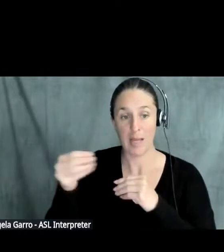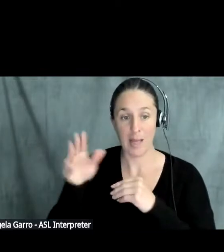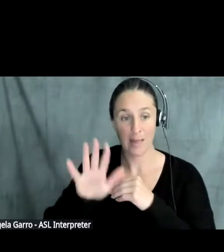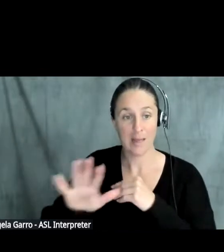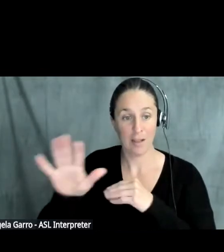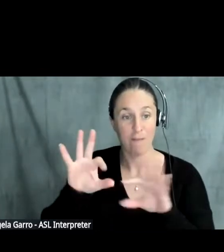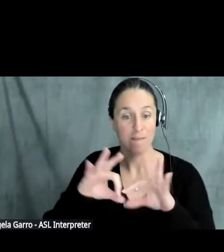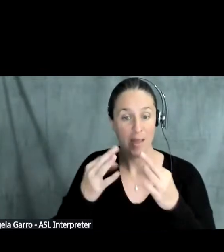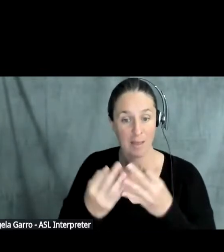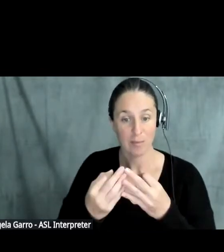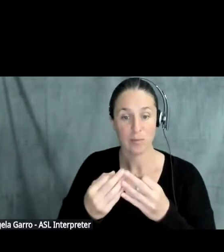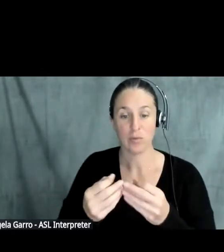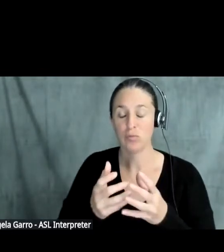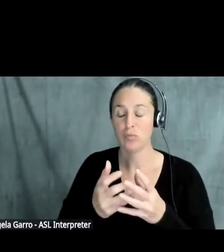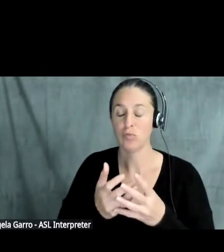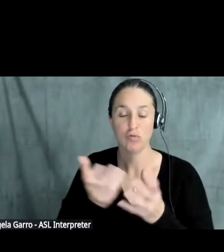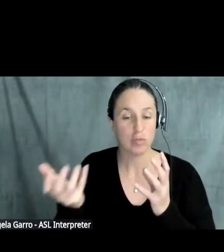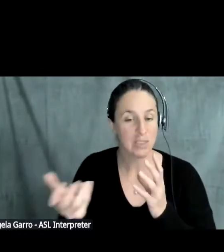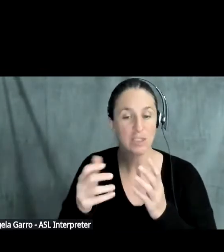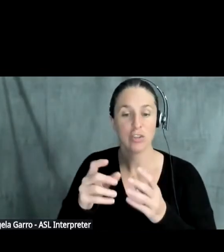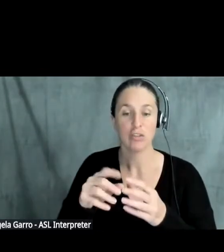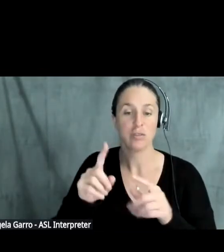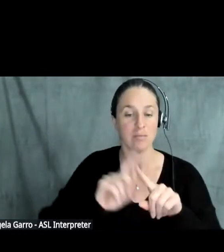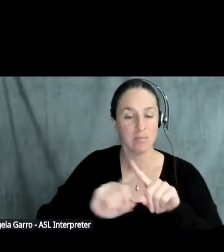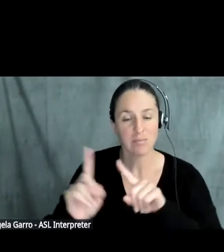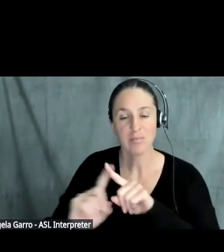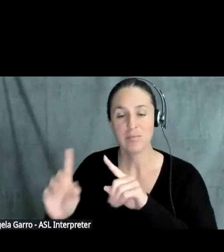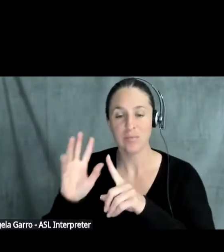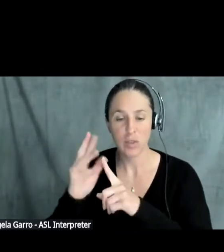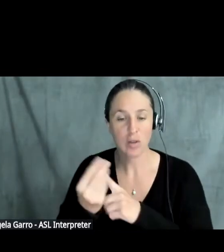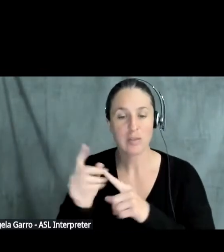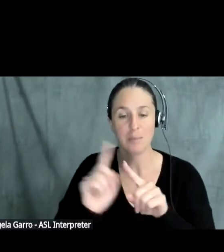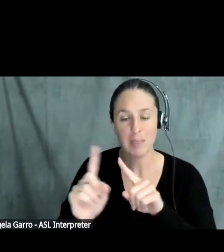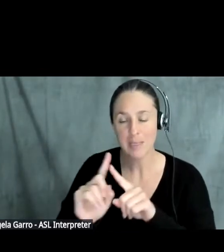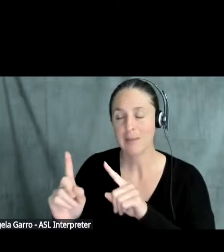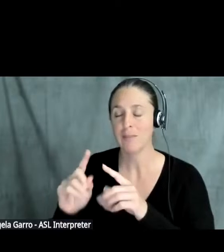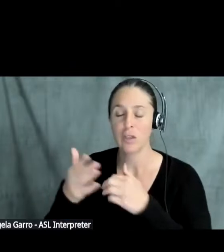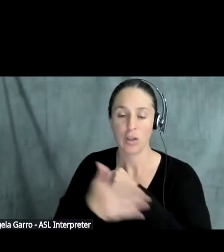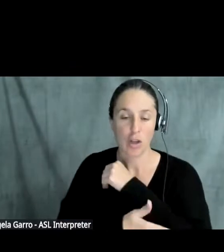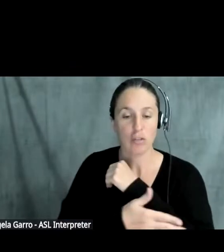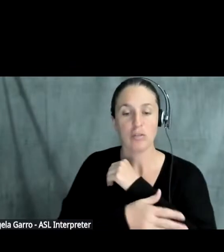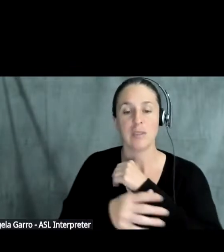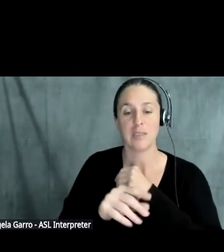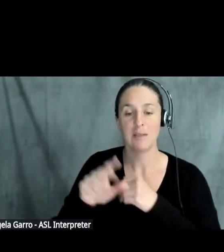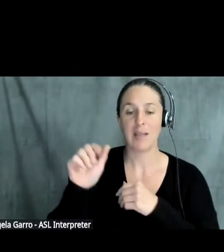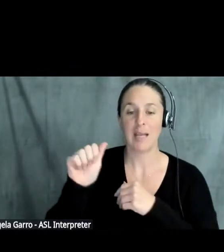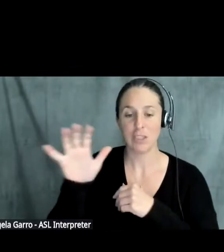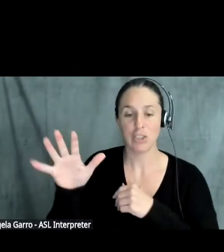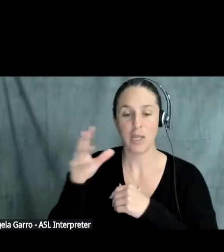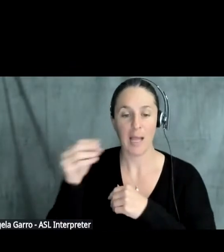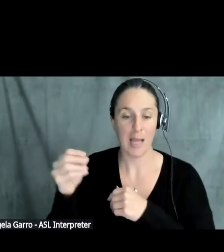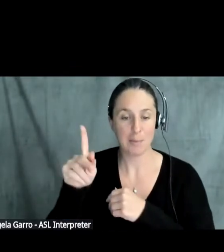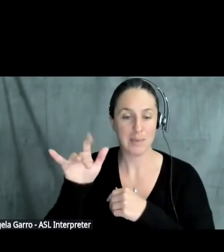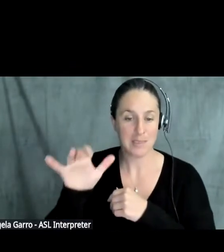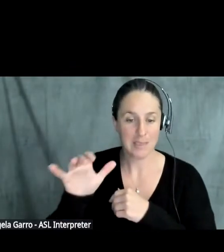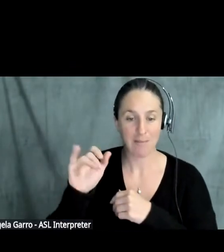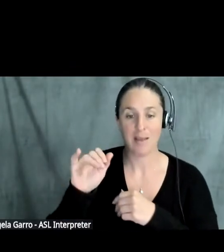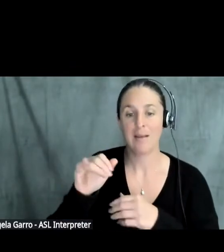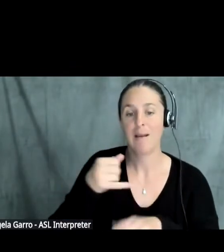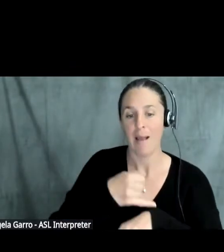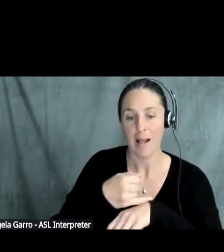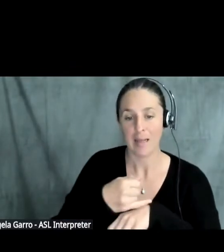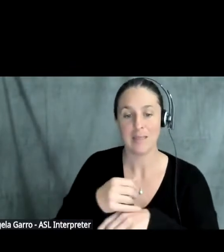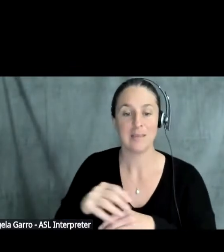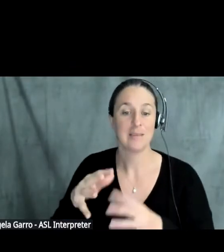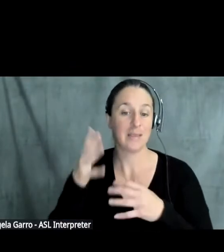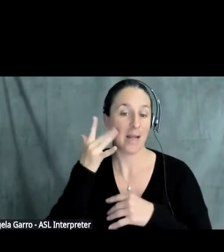rich diversity of culture and heritage of the many different countries of Asia and Pacific Islands, and Californians have benefited greatly from these